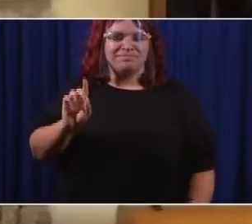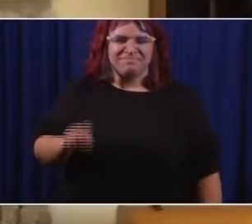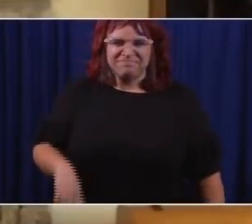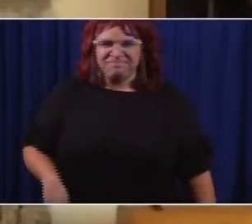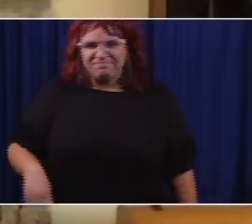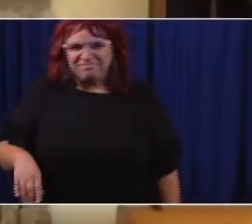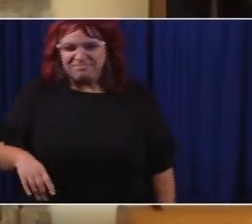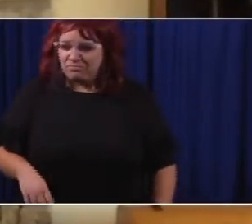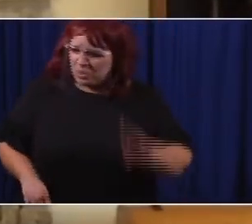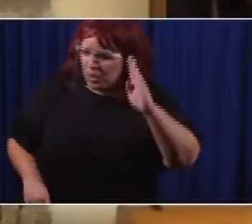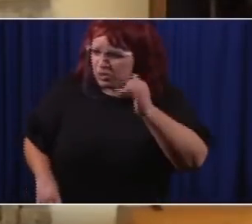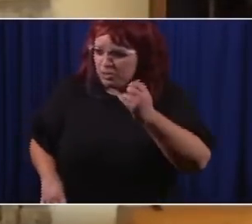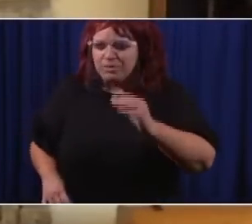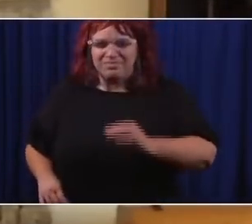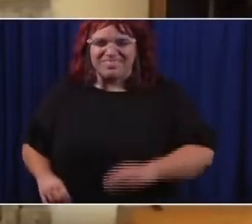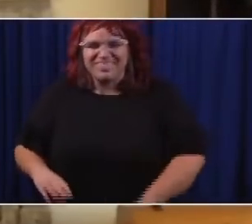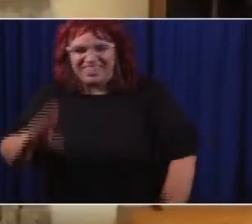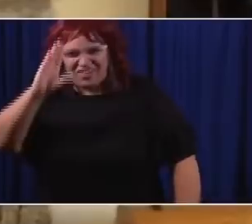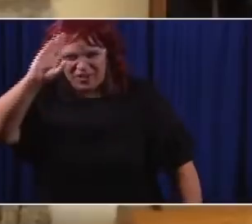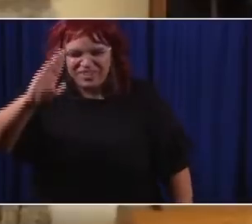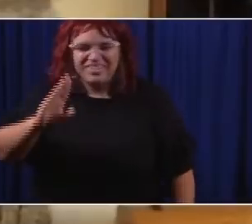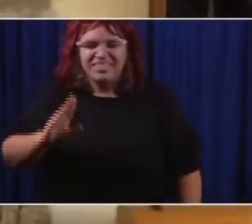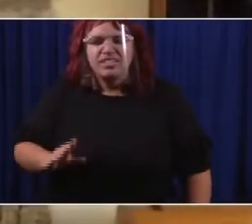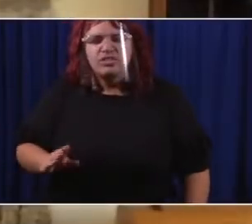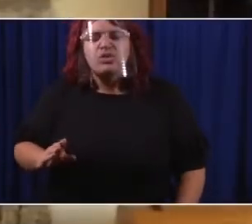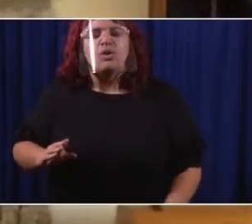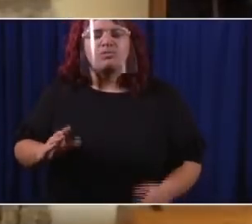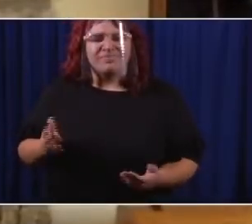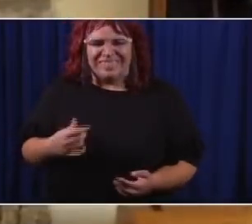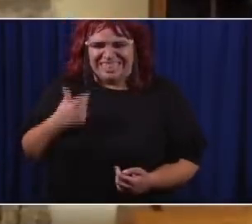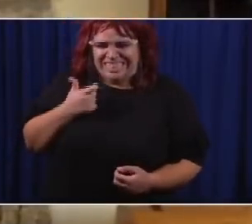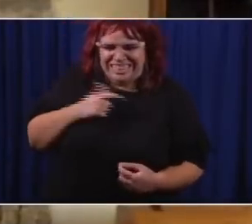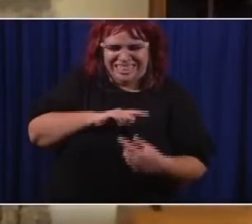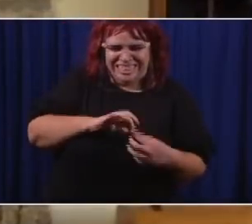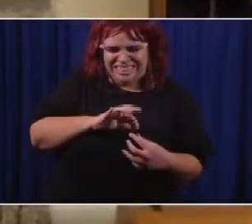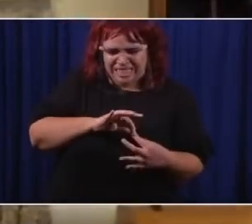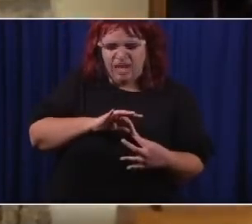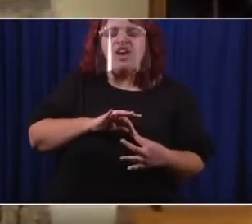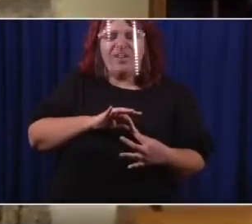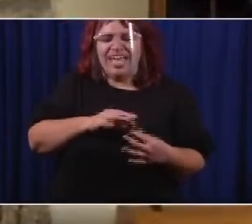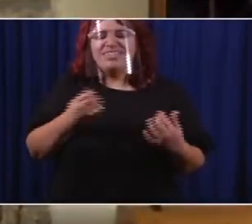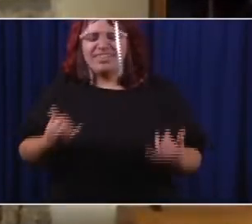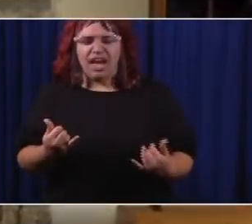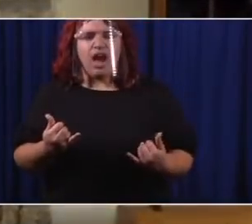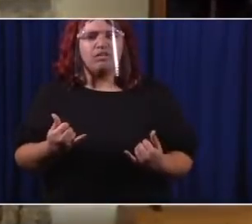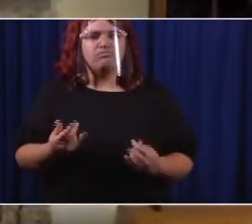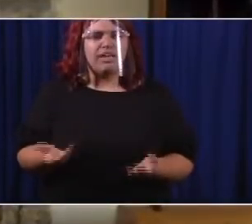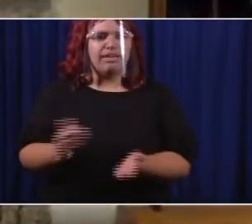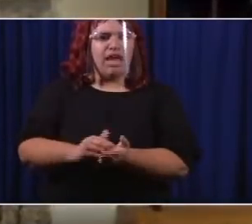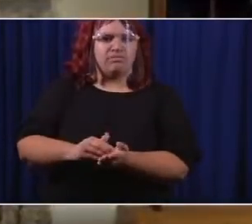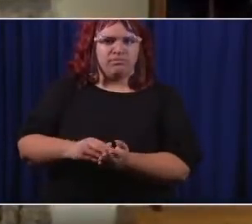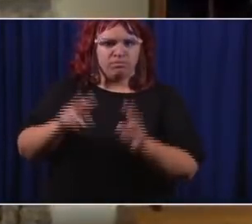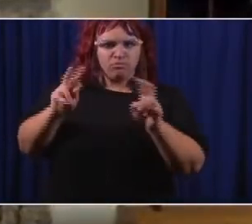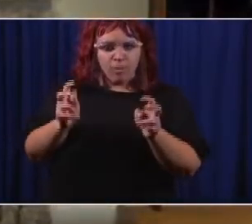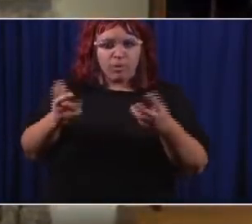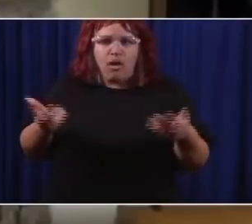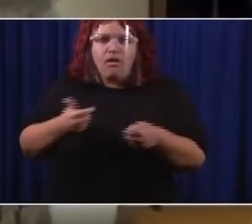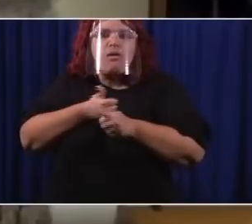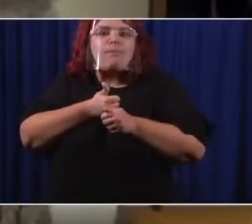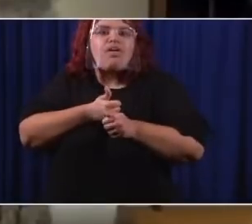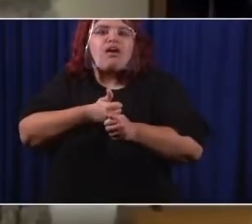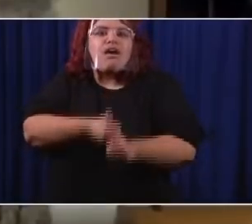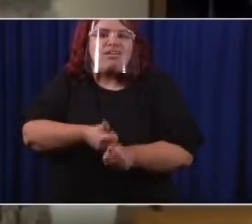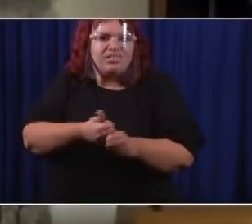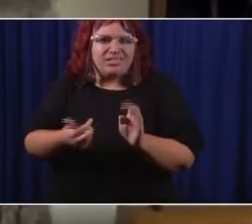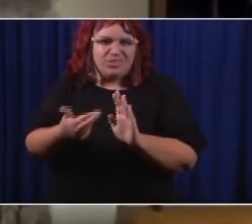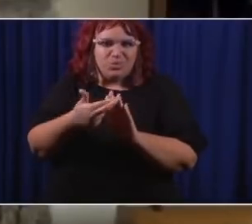Governor. On that last point, talking about trying to get compliance here in the state of Ohio, you can't compel compliance. But for those